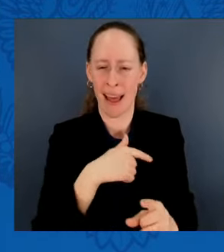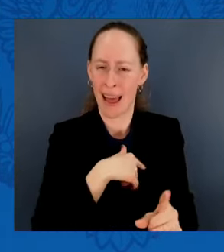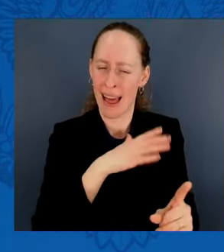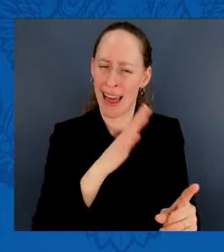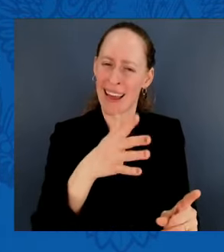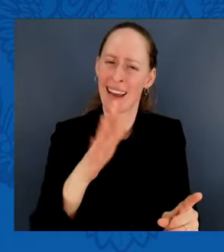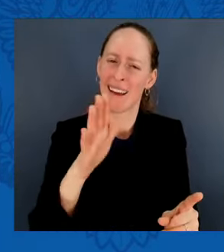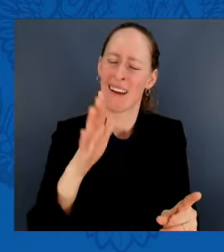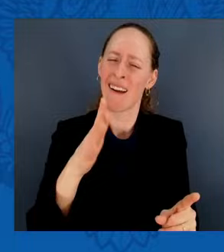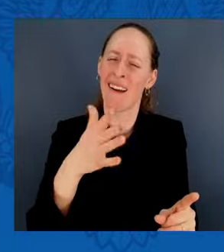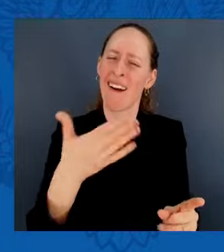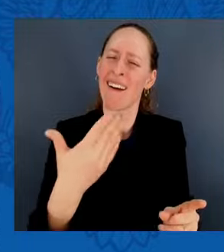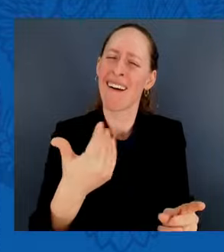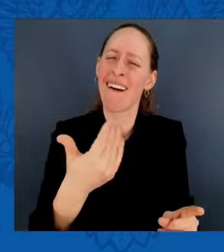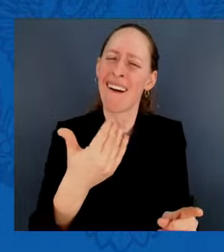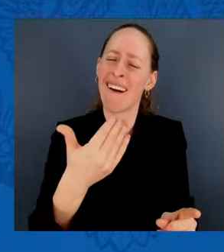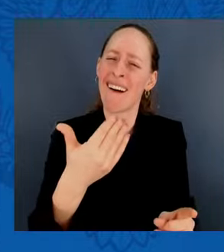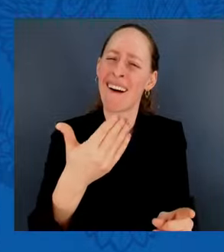now.